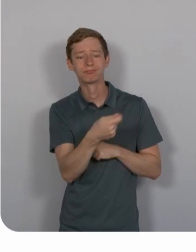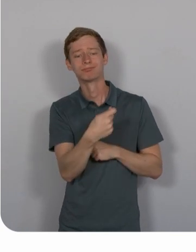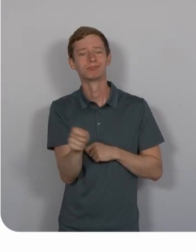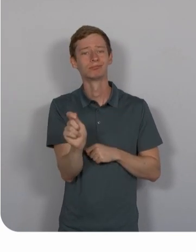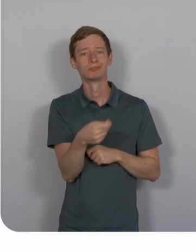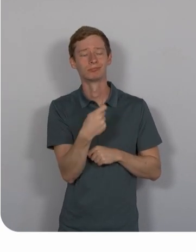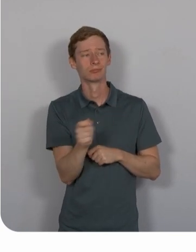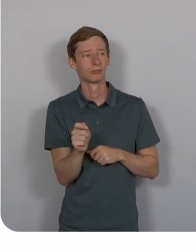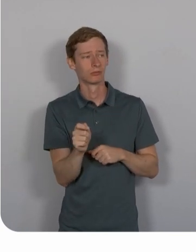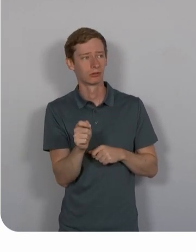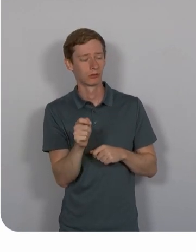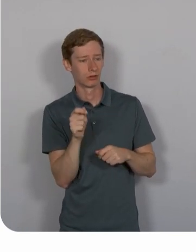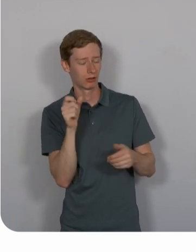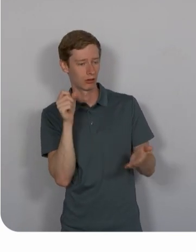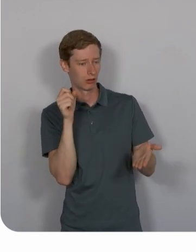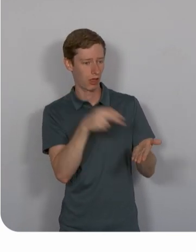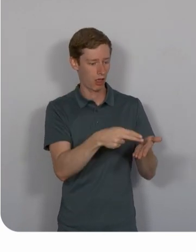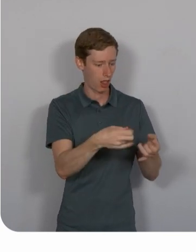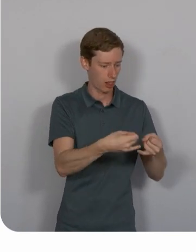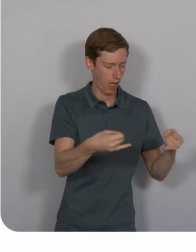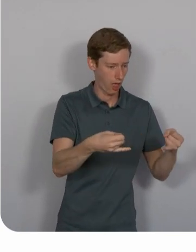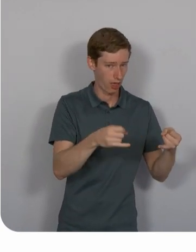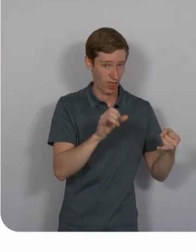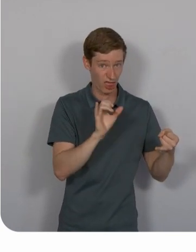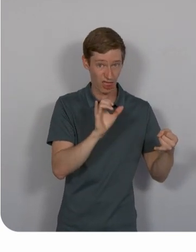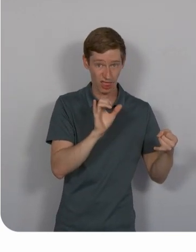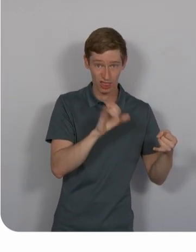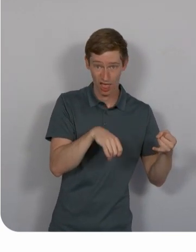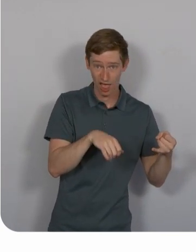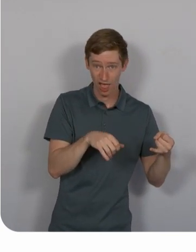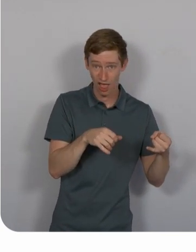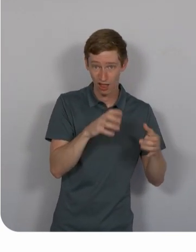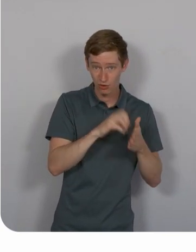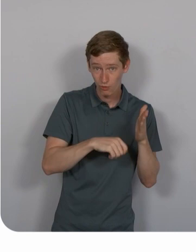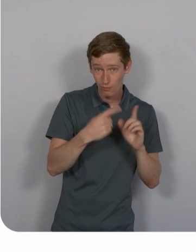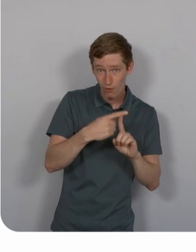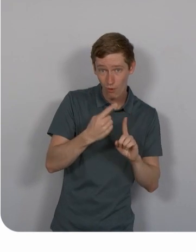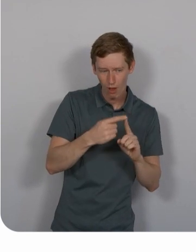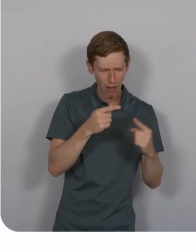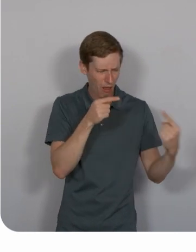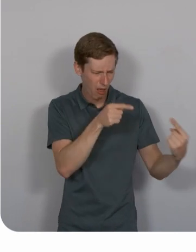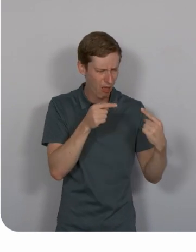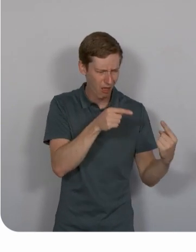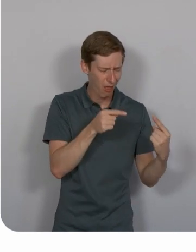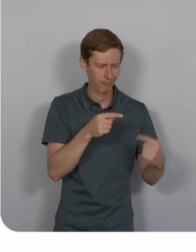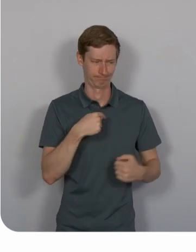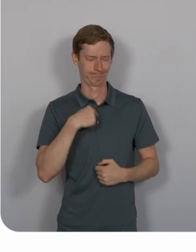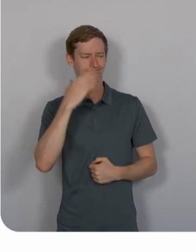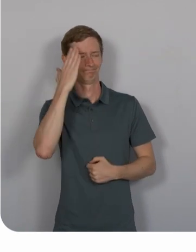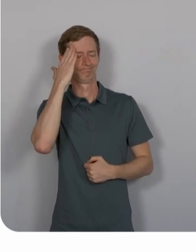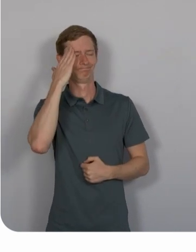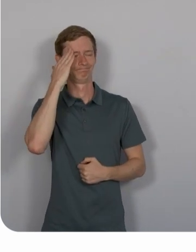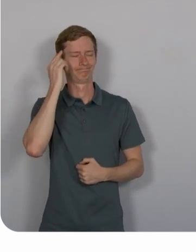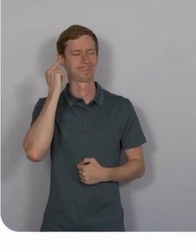hits the line and you want to know if that's a fault. She disagrees, but you know the truth.